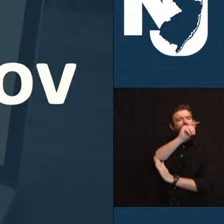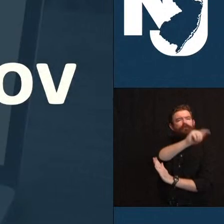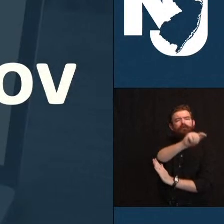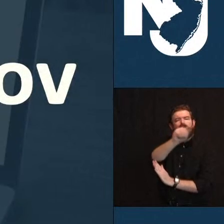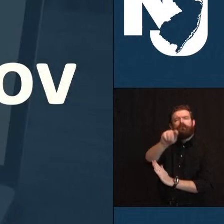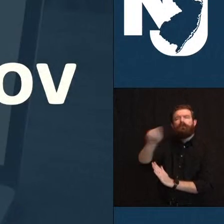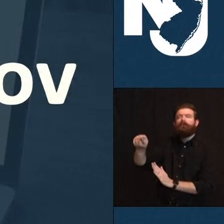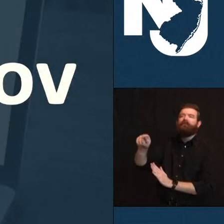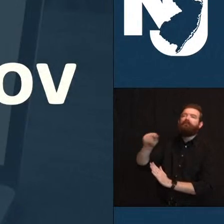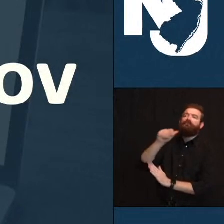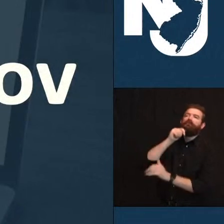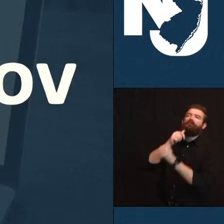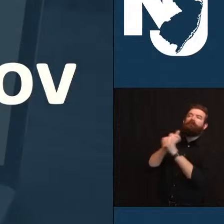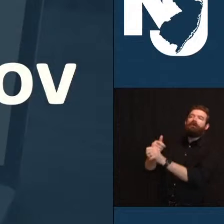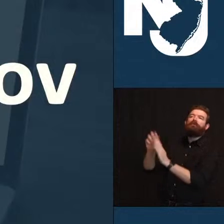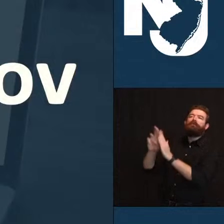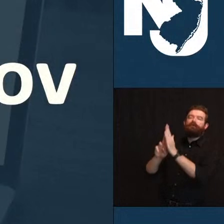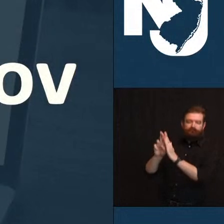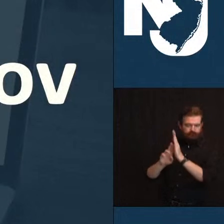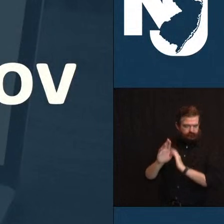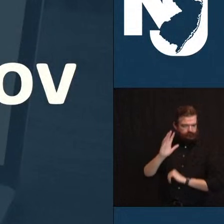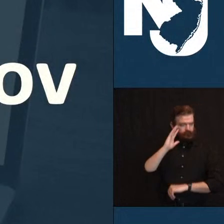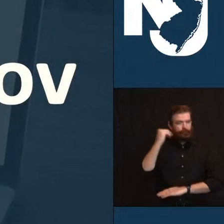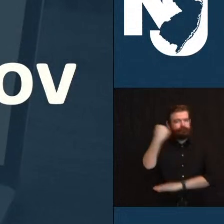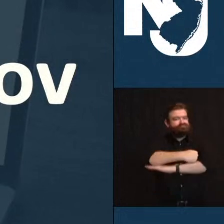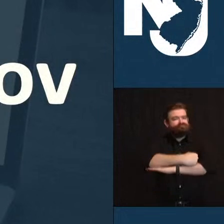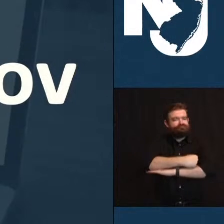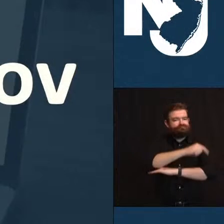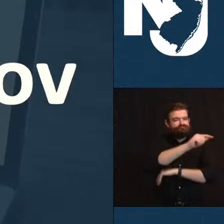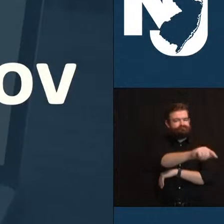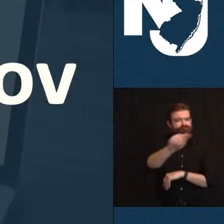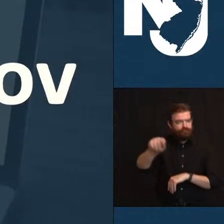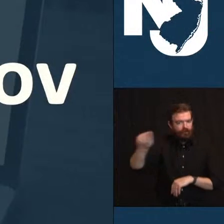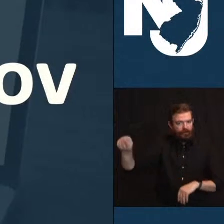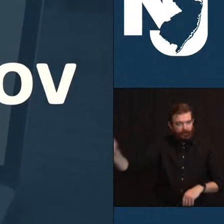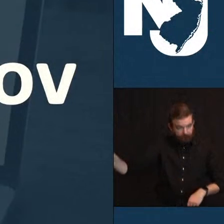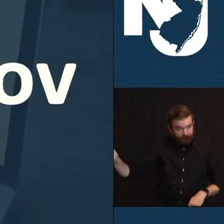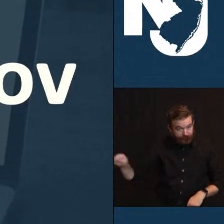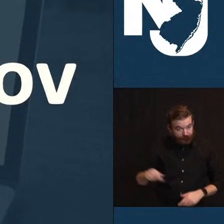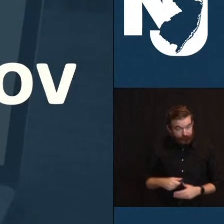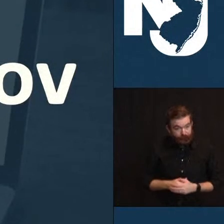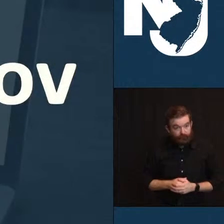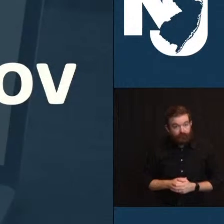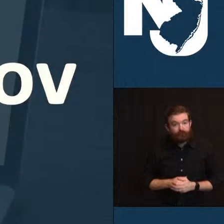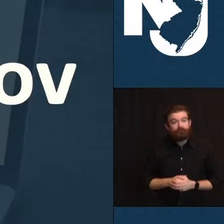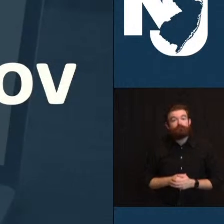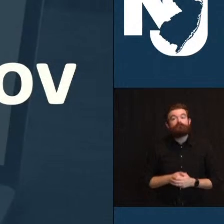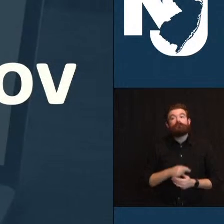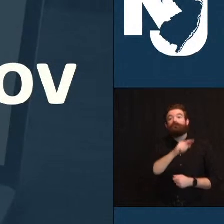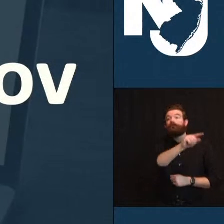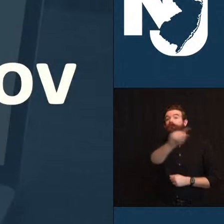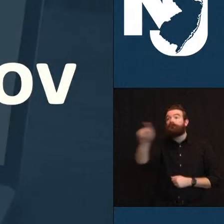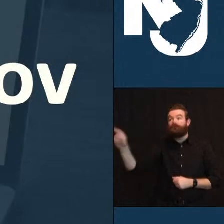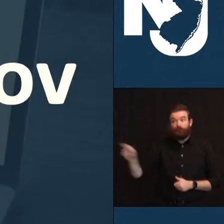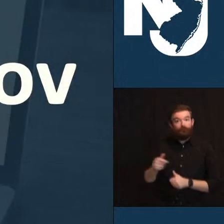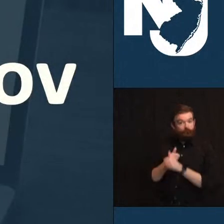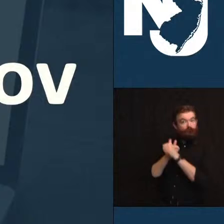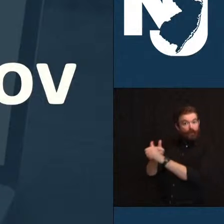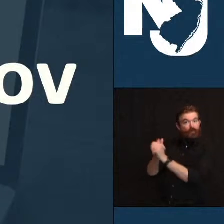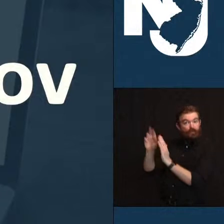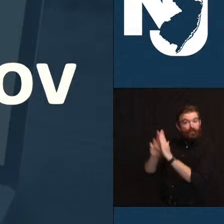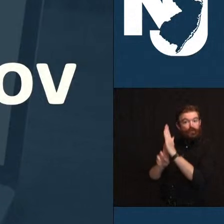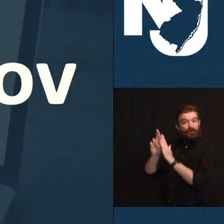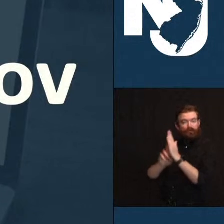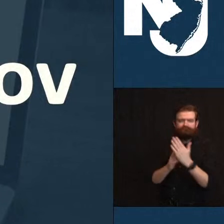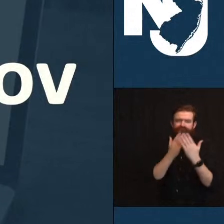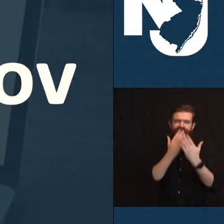again, out there who are doing the right thing, we thank you, we appreciate you, and we urge residents to pay you a visit, have a great